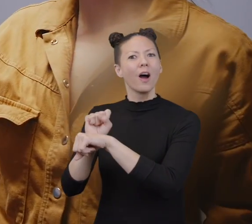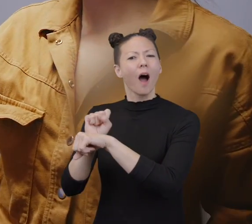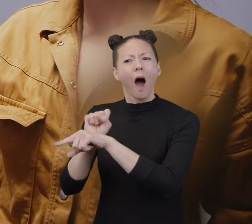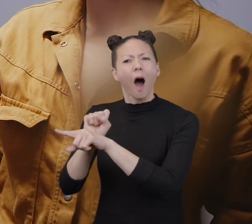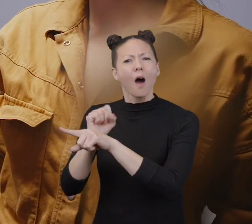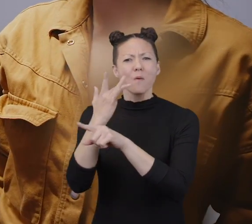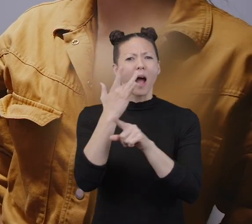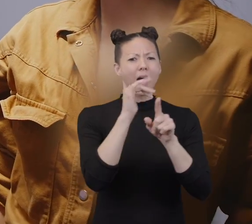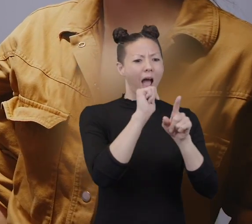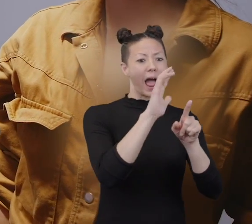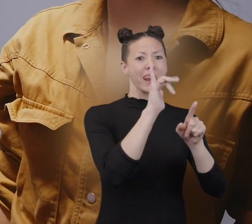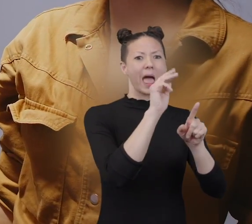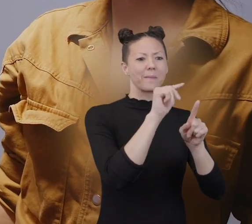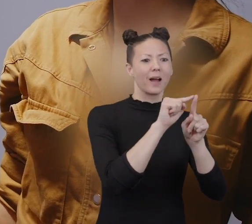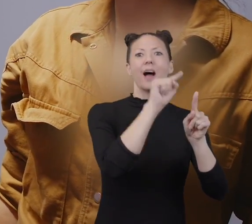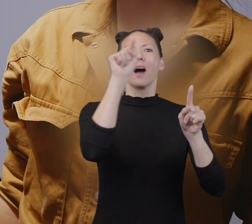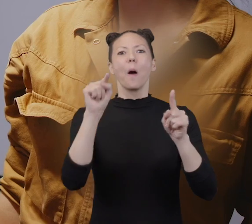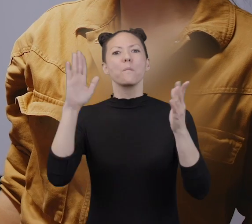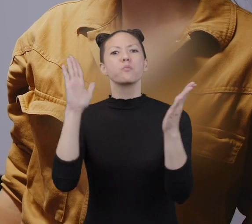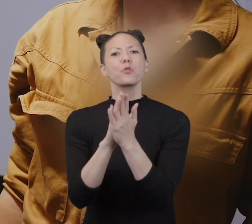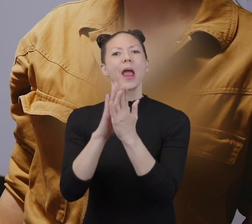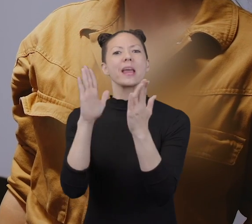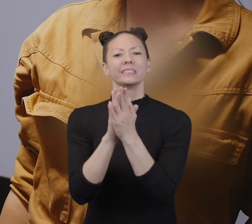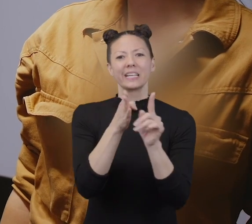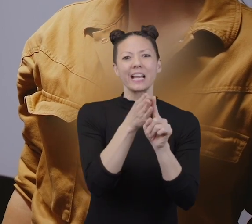the definition of the word acclaim.